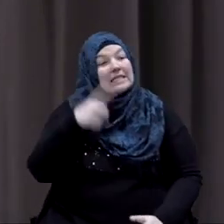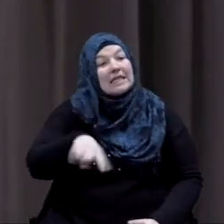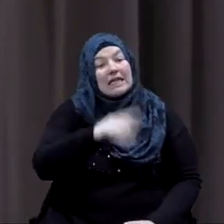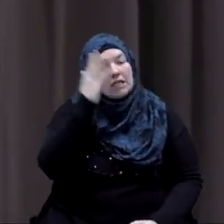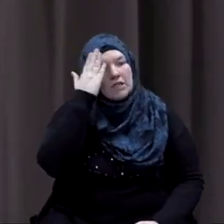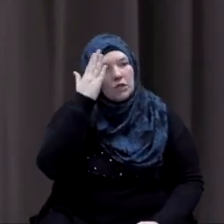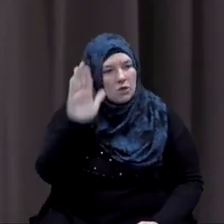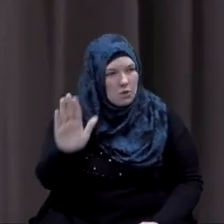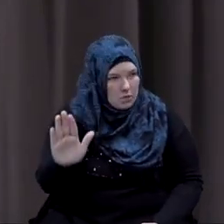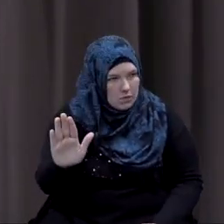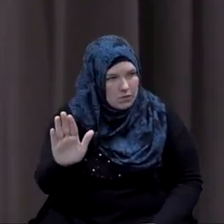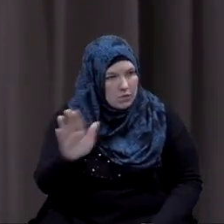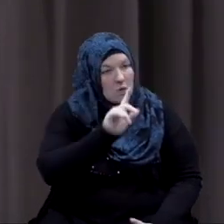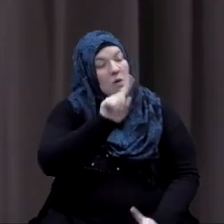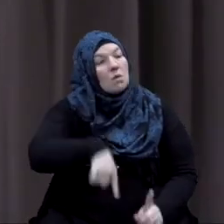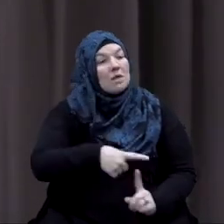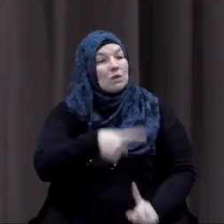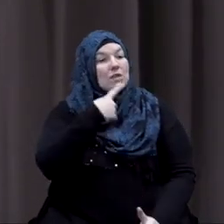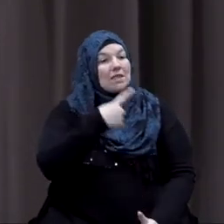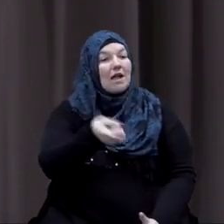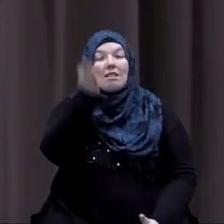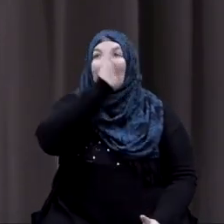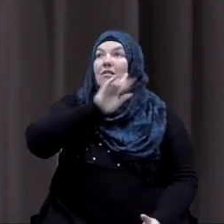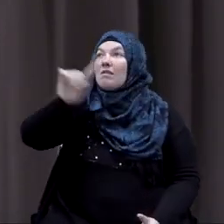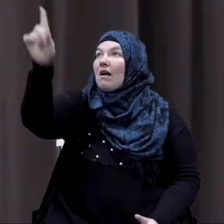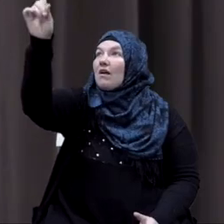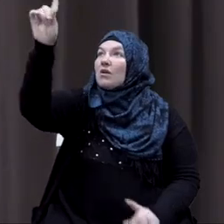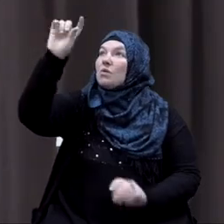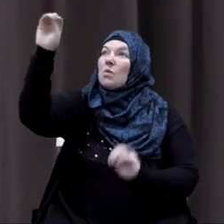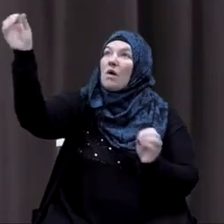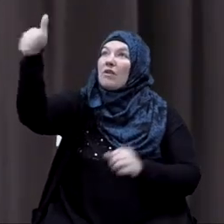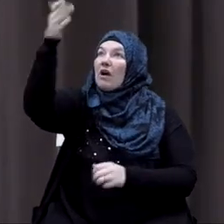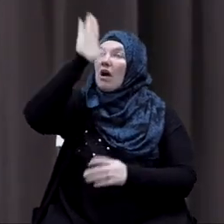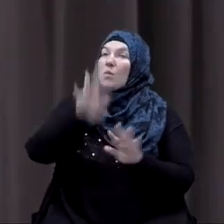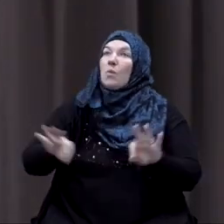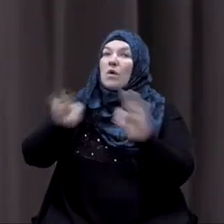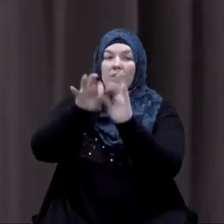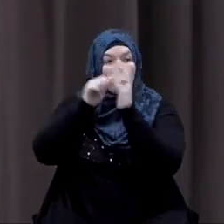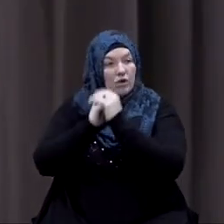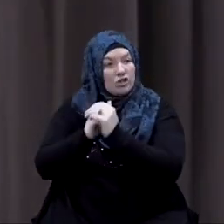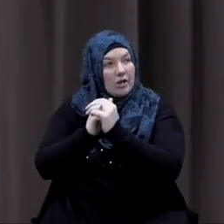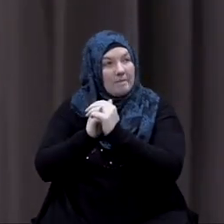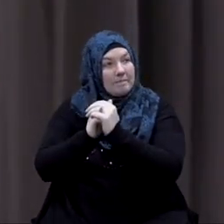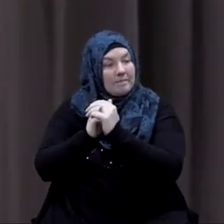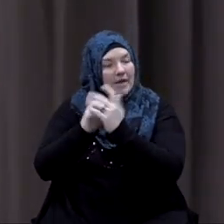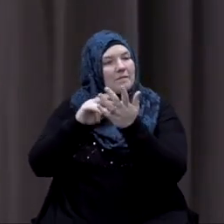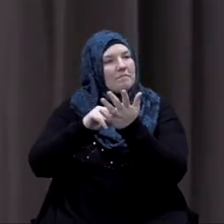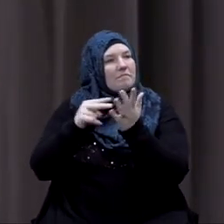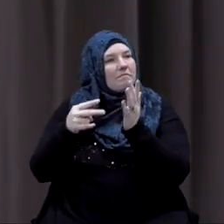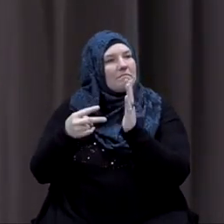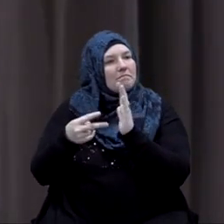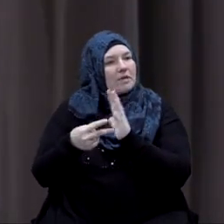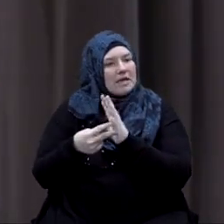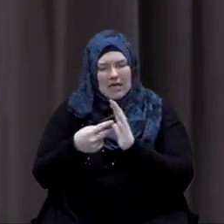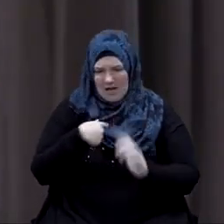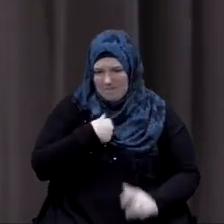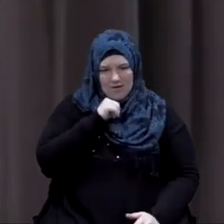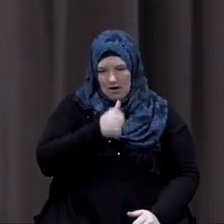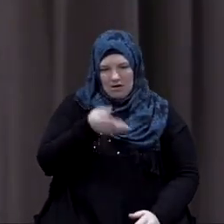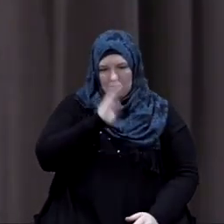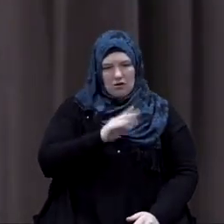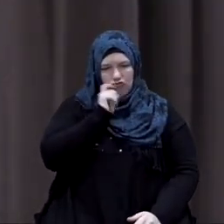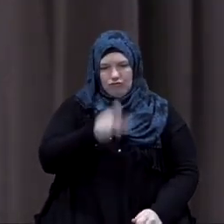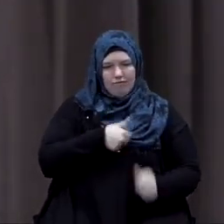know that when you say La ilaha illallah, it means you are dismissing yourself as a